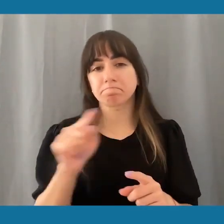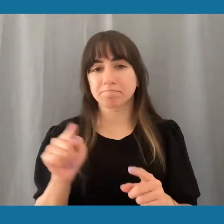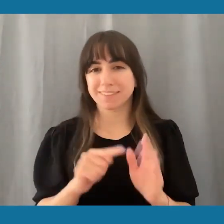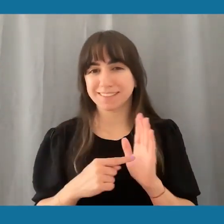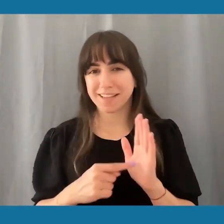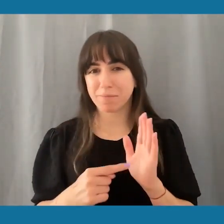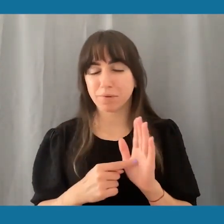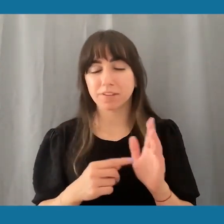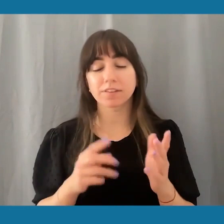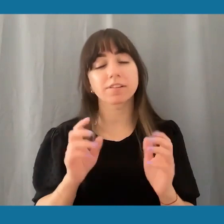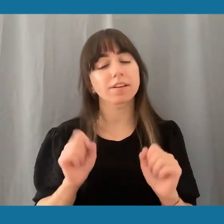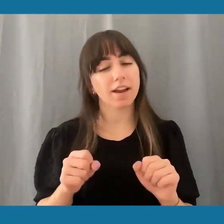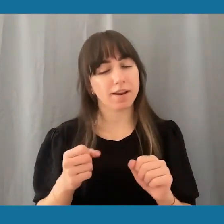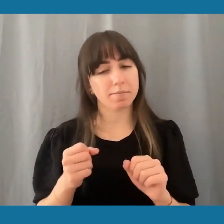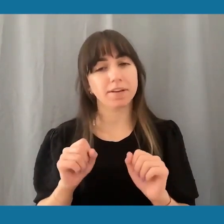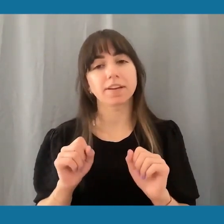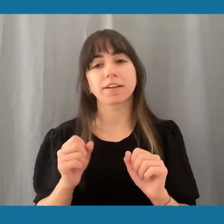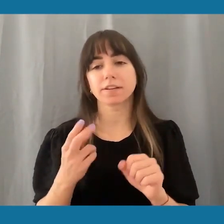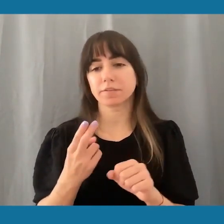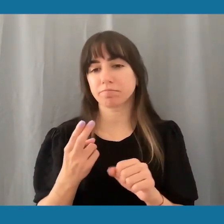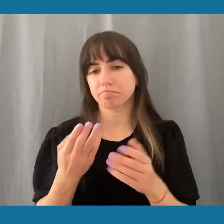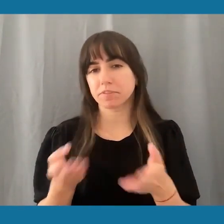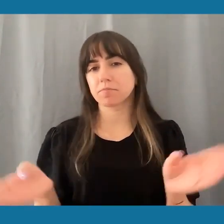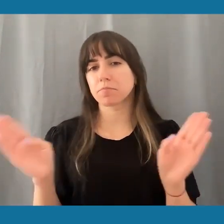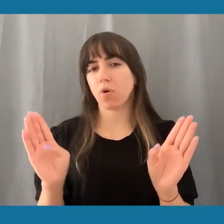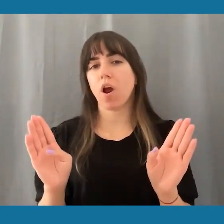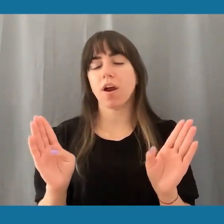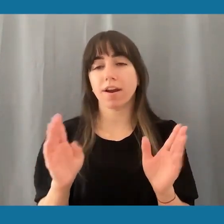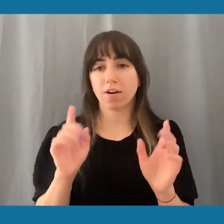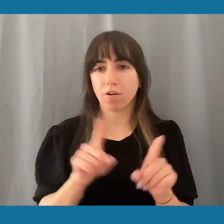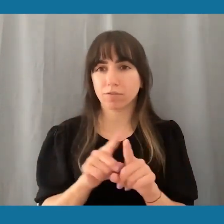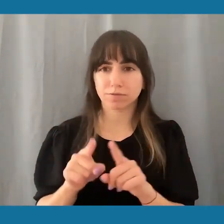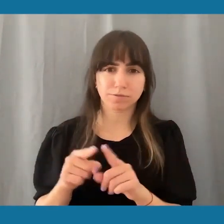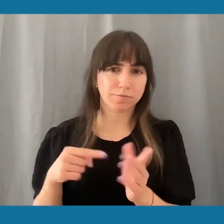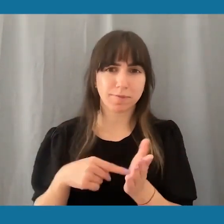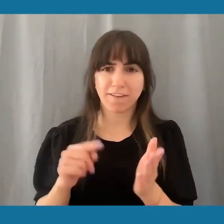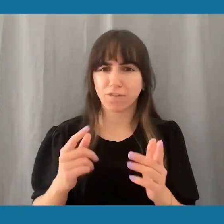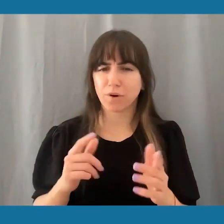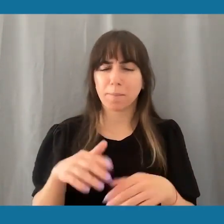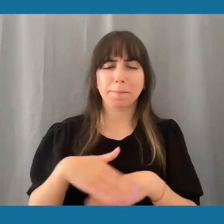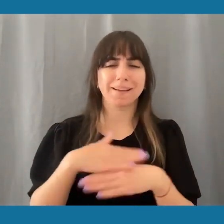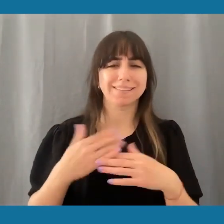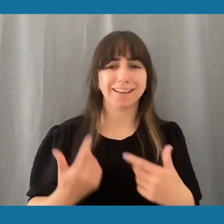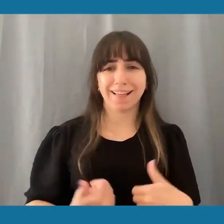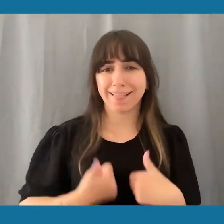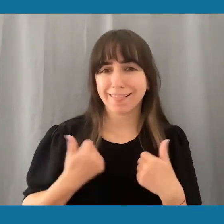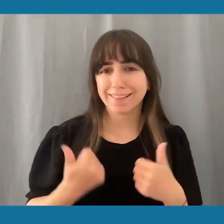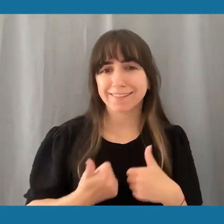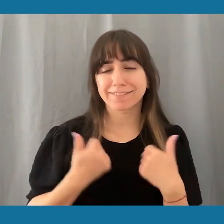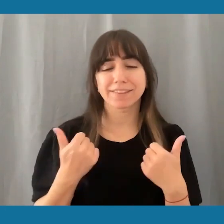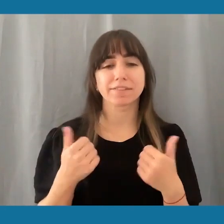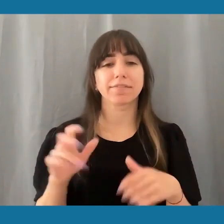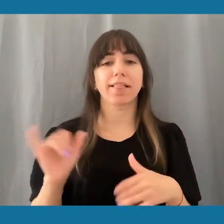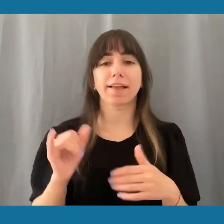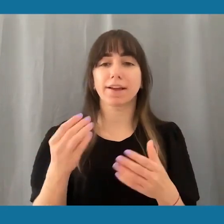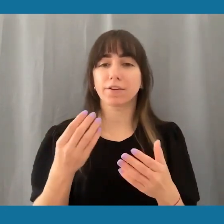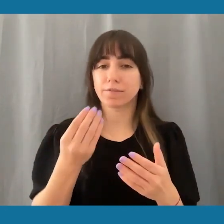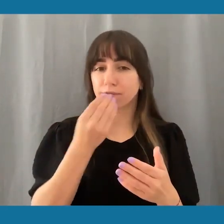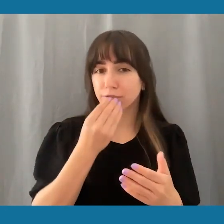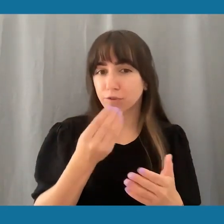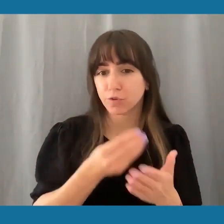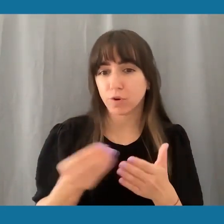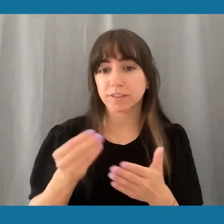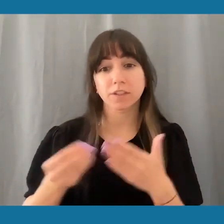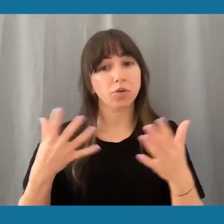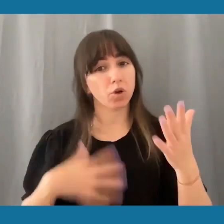like groceries or clothing. The only example the Treasury did provide is what if an individual needed to be more independent